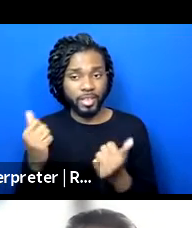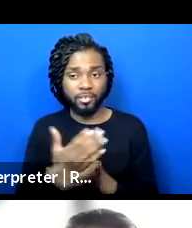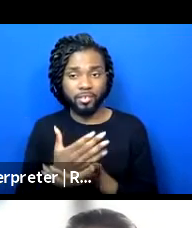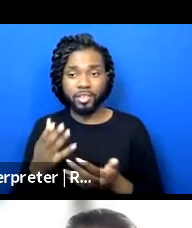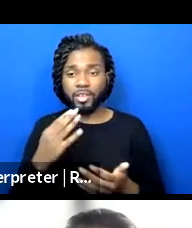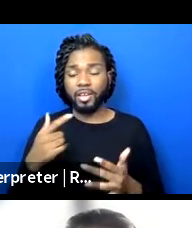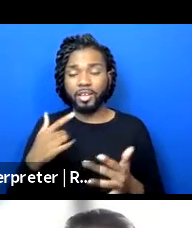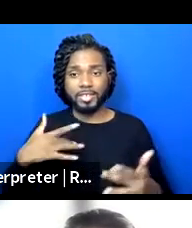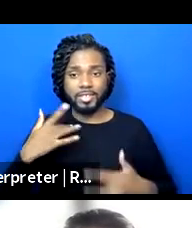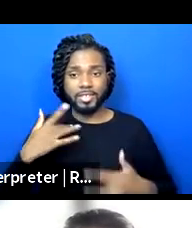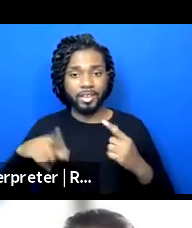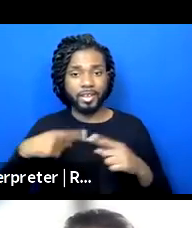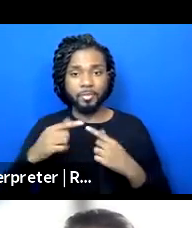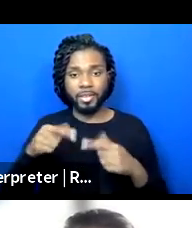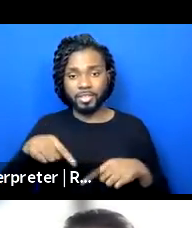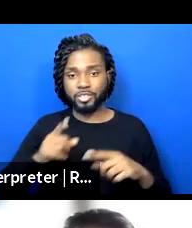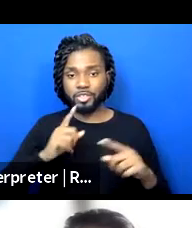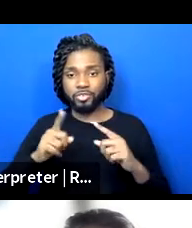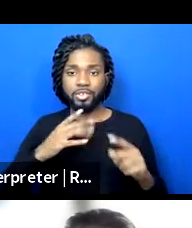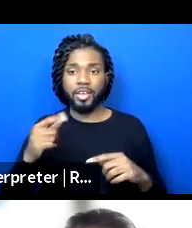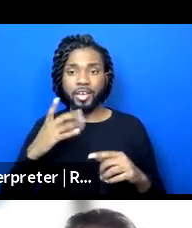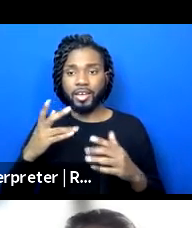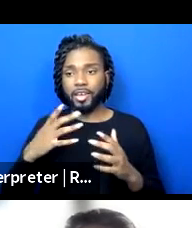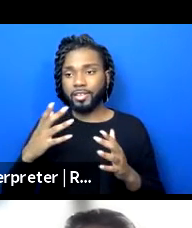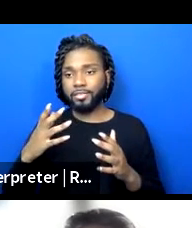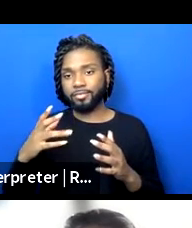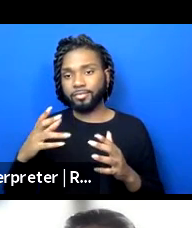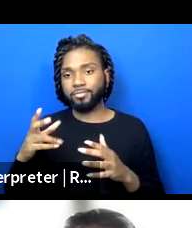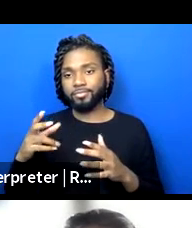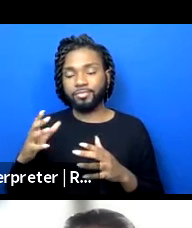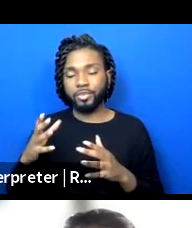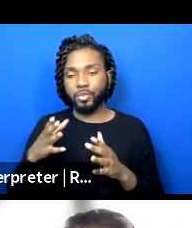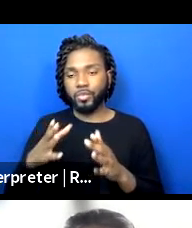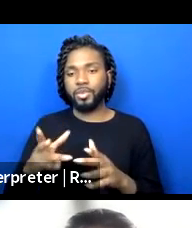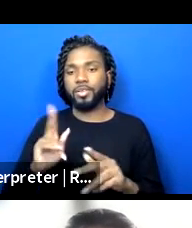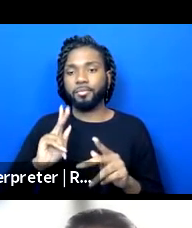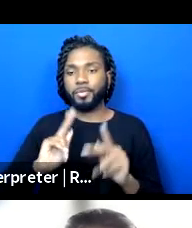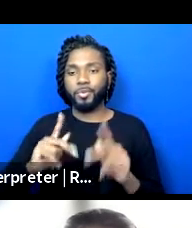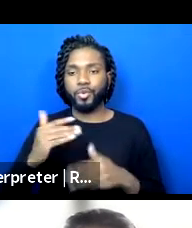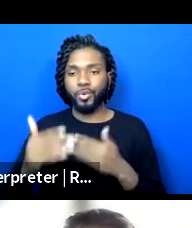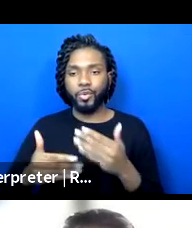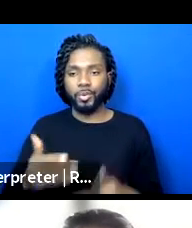and excited about this conversation and the direction folks are going.